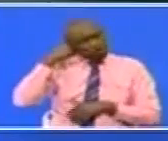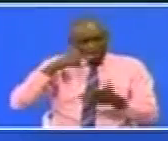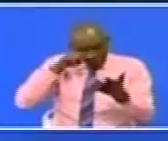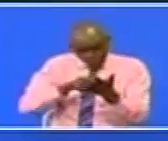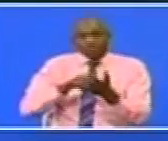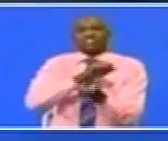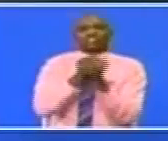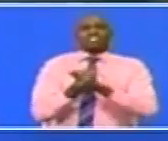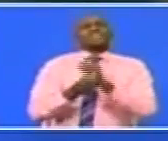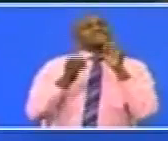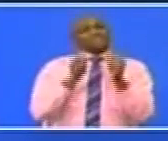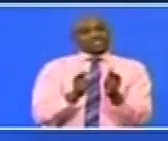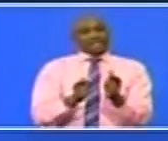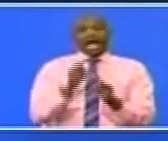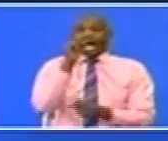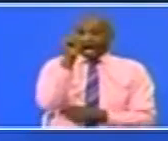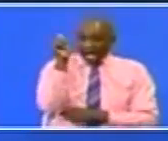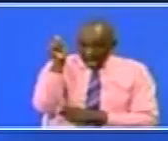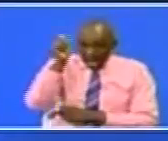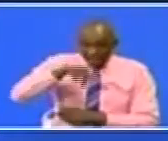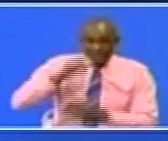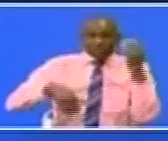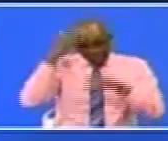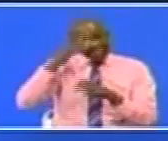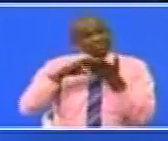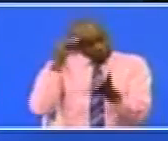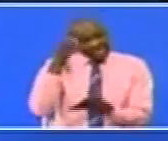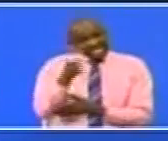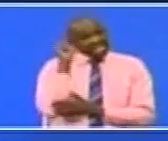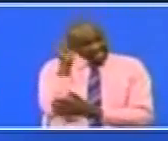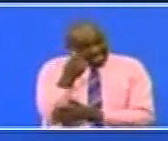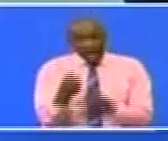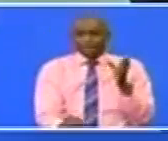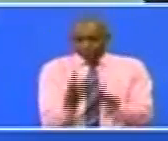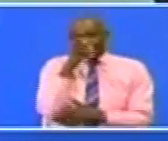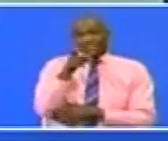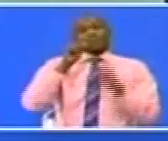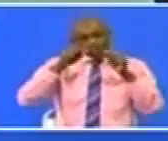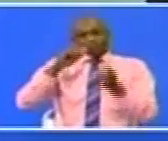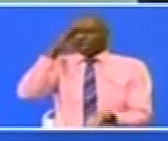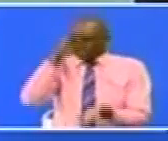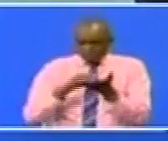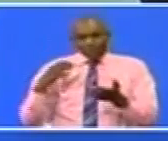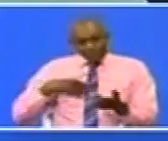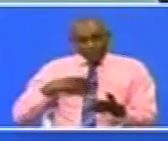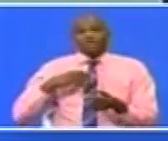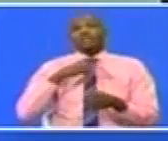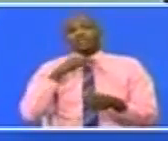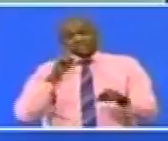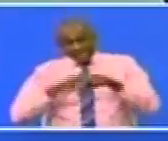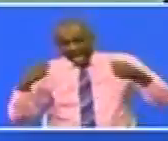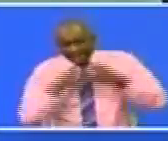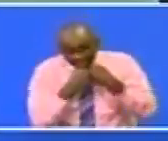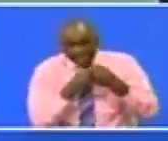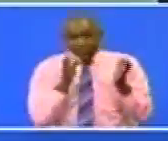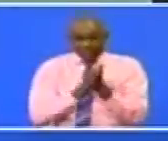that can change. A mobile app developed by university students here in Kenya could be the gateway to reducing time lost between an accident